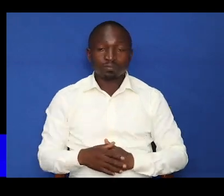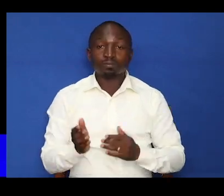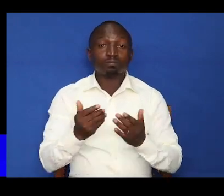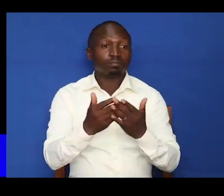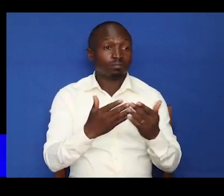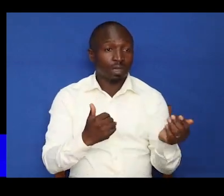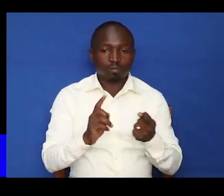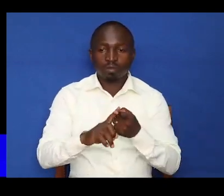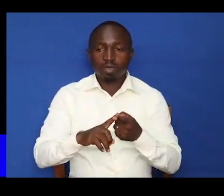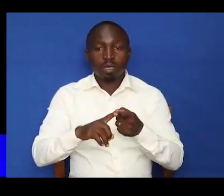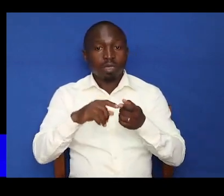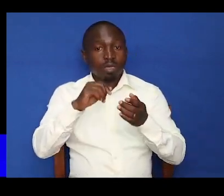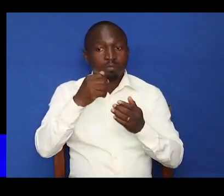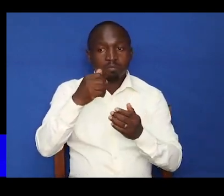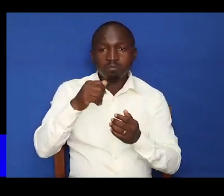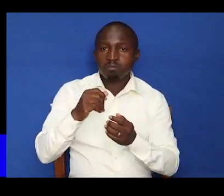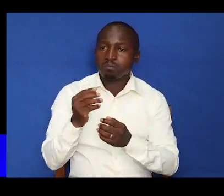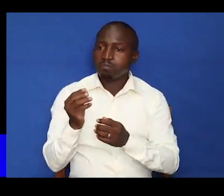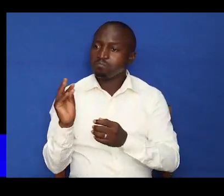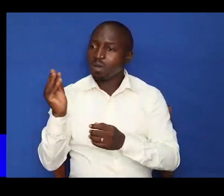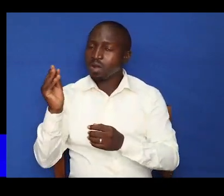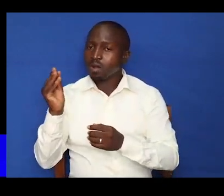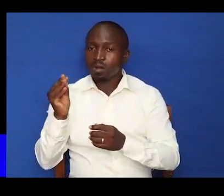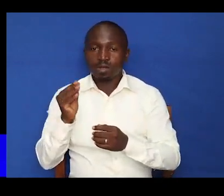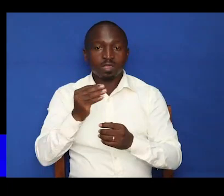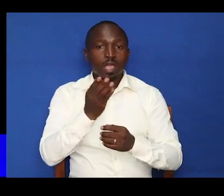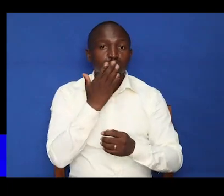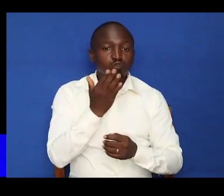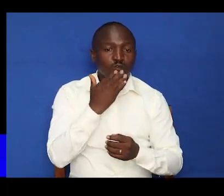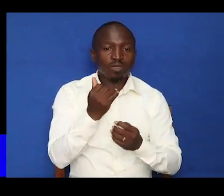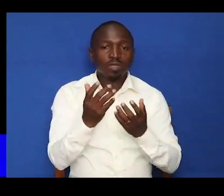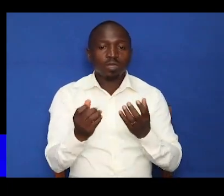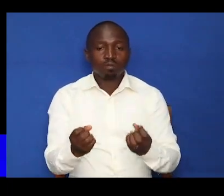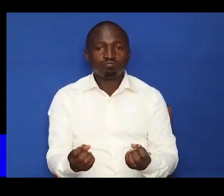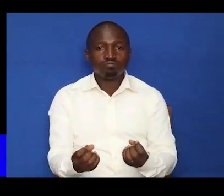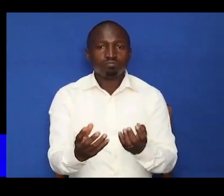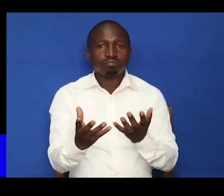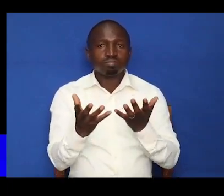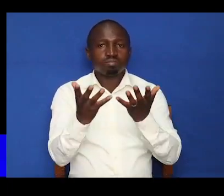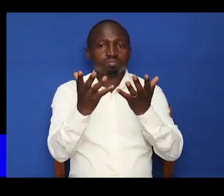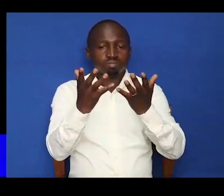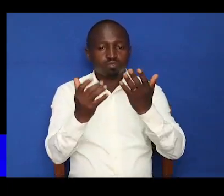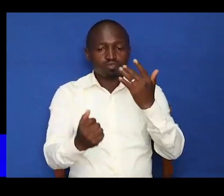because of the dissolved salty minerals contained in bedrocks.